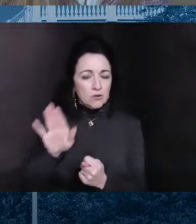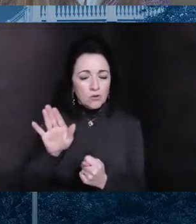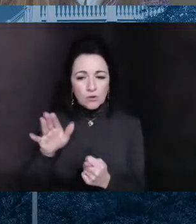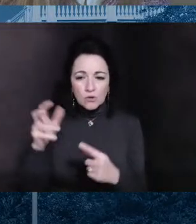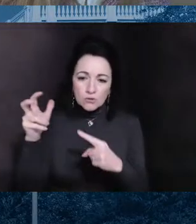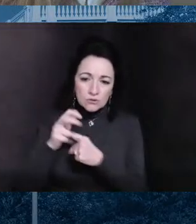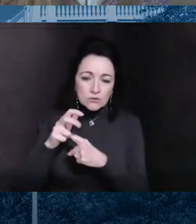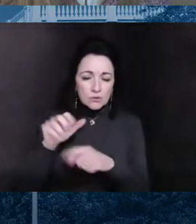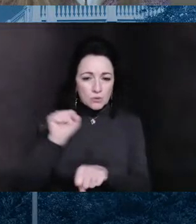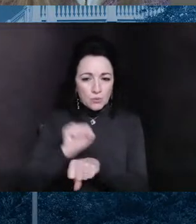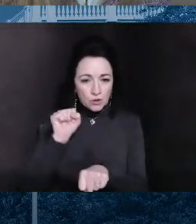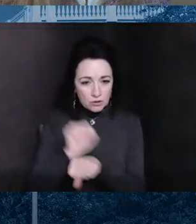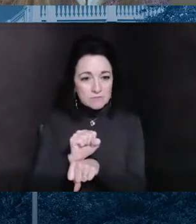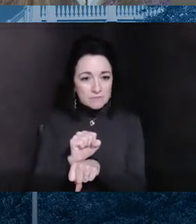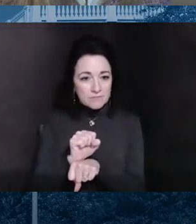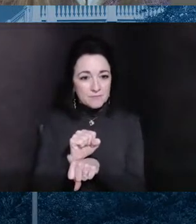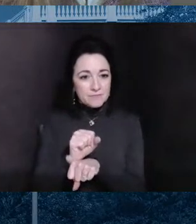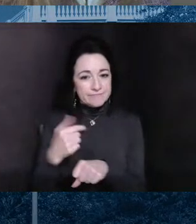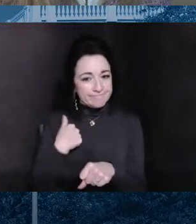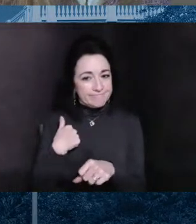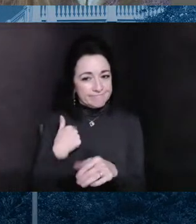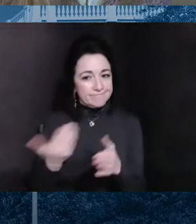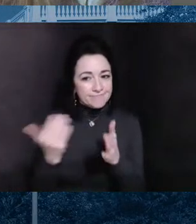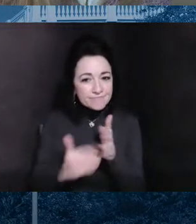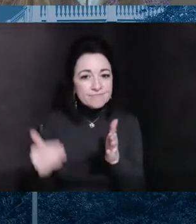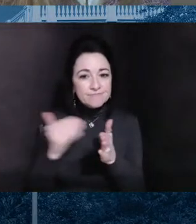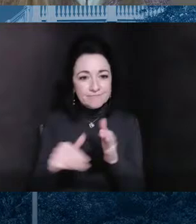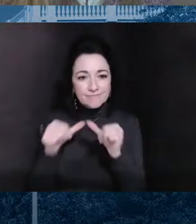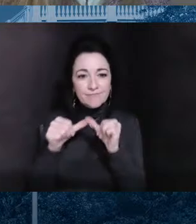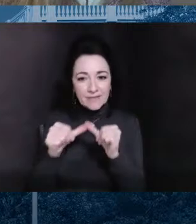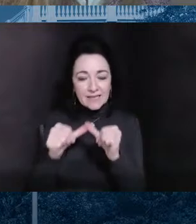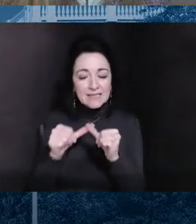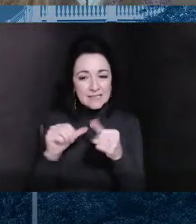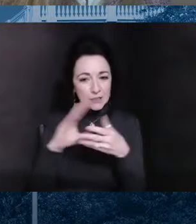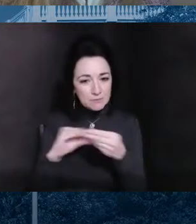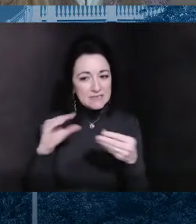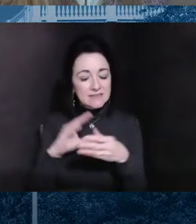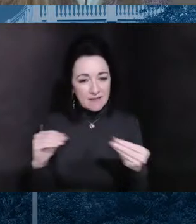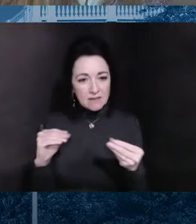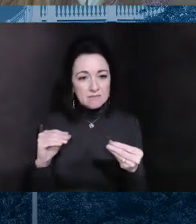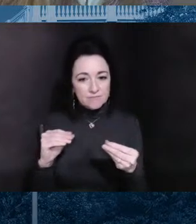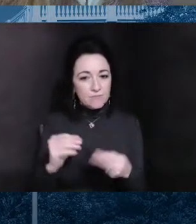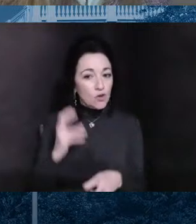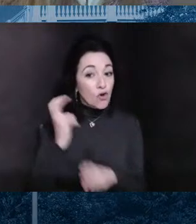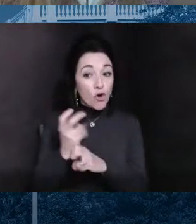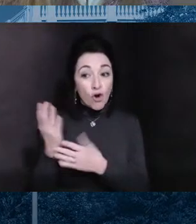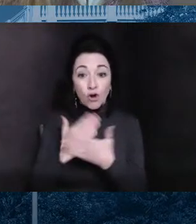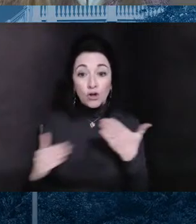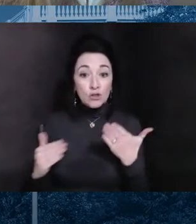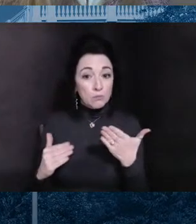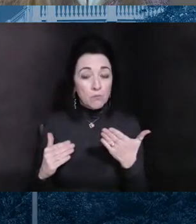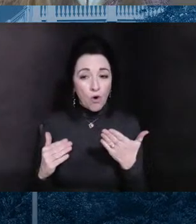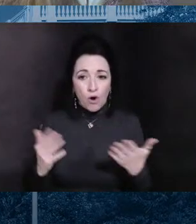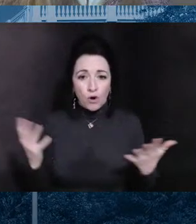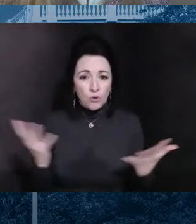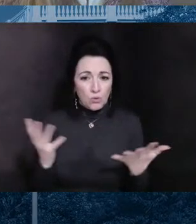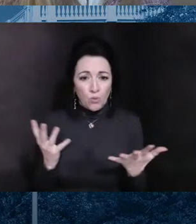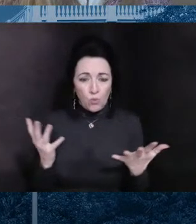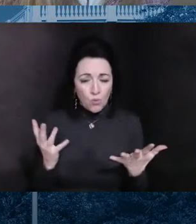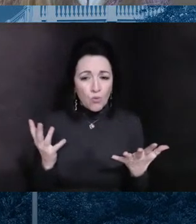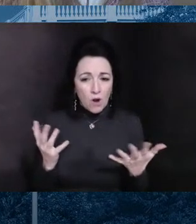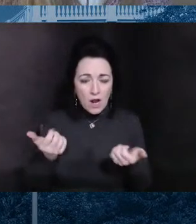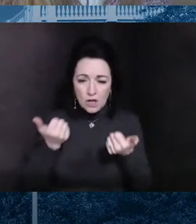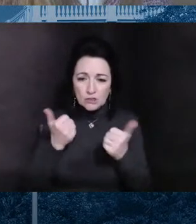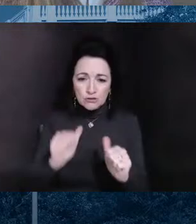keep saying, you know, we've gone through kind of the hardest part. The hardest part is getting to pushing down